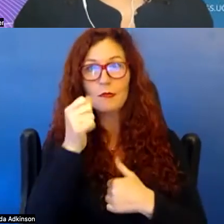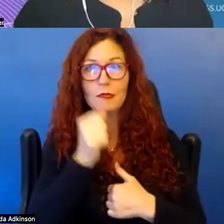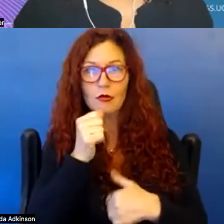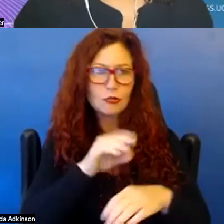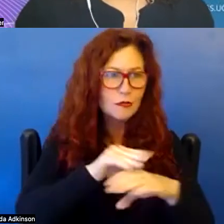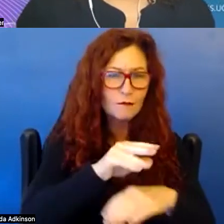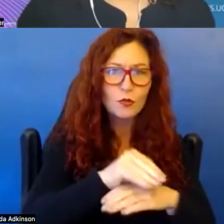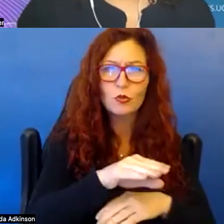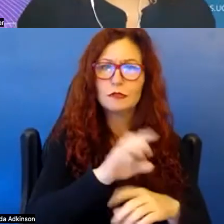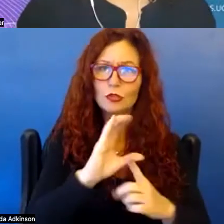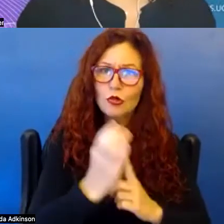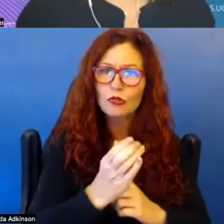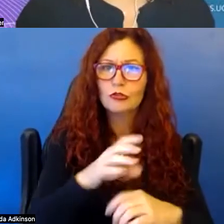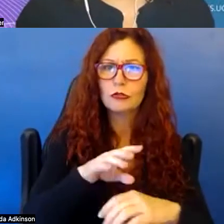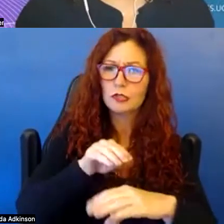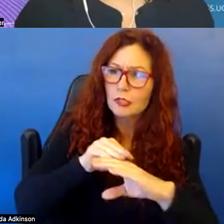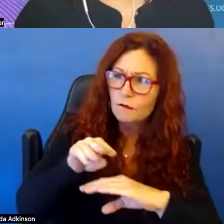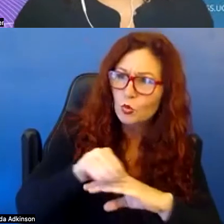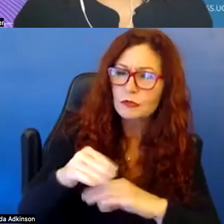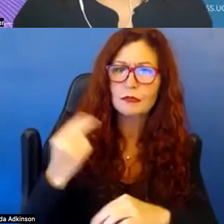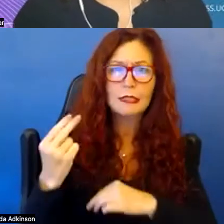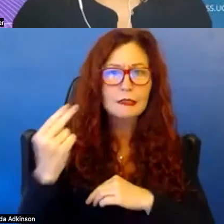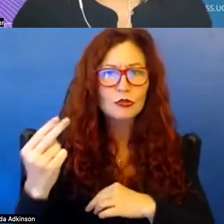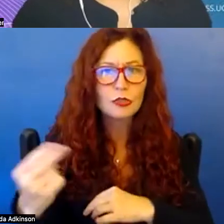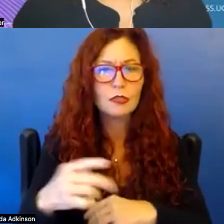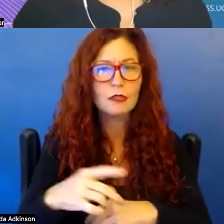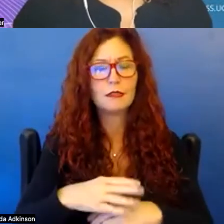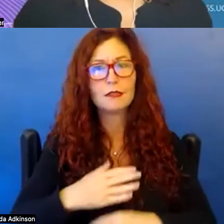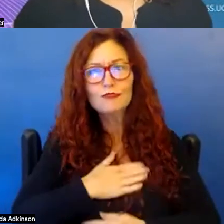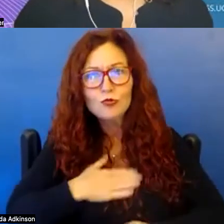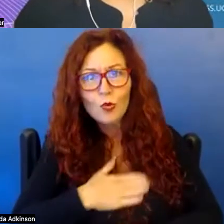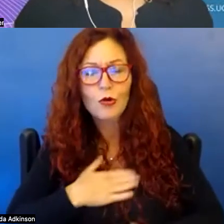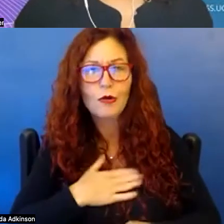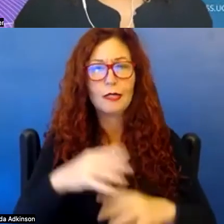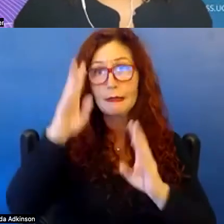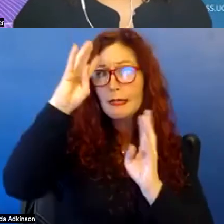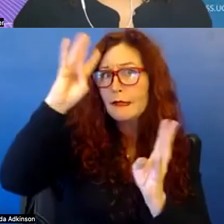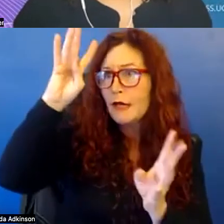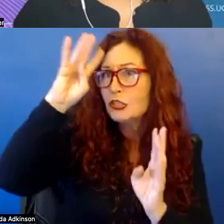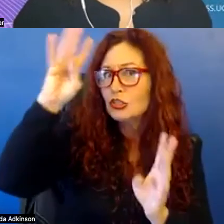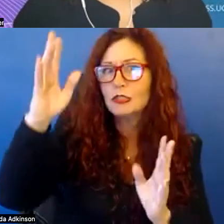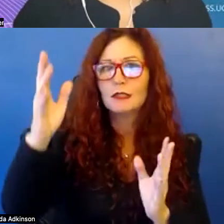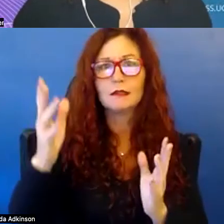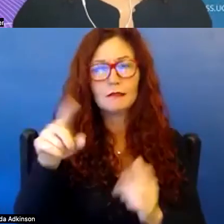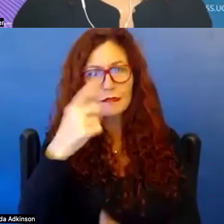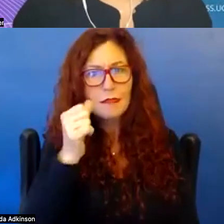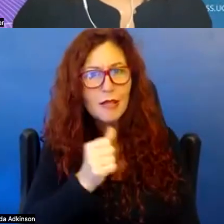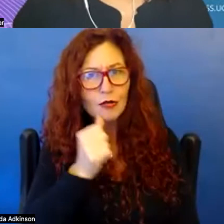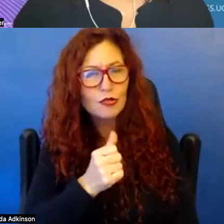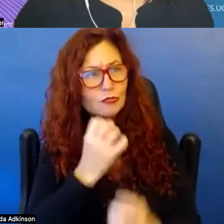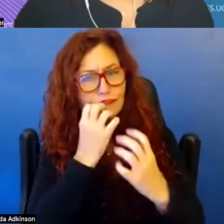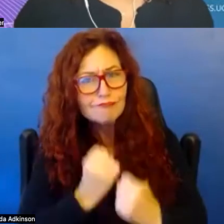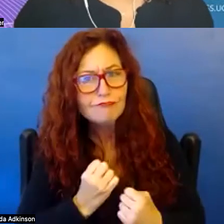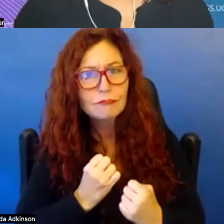our history of advocacy and joy and innovation, and why Black girls are so necessary and should be valued. And so that has been